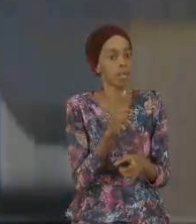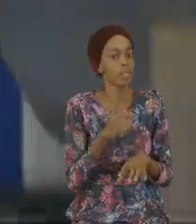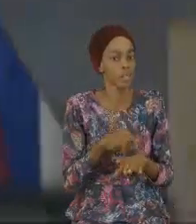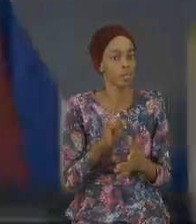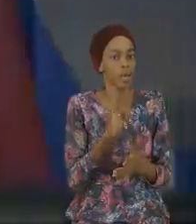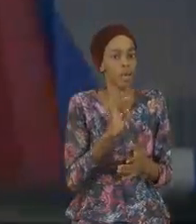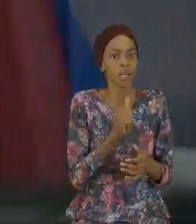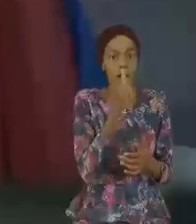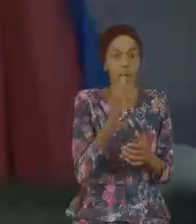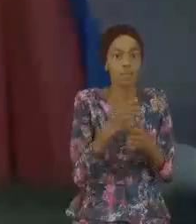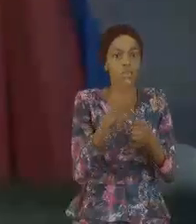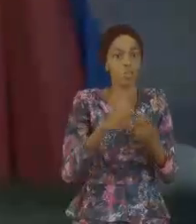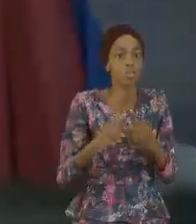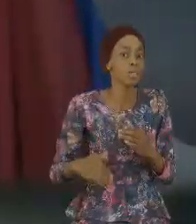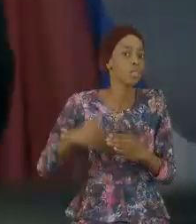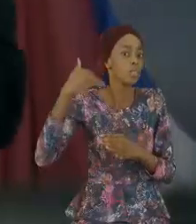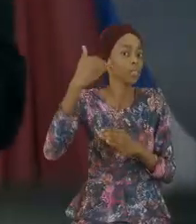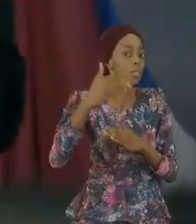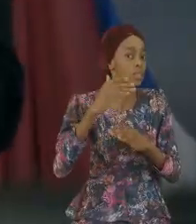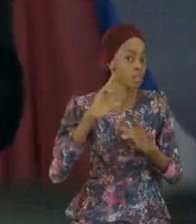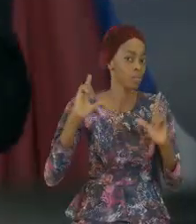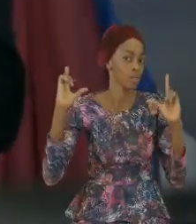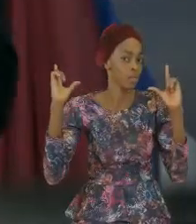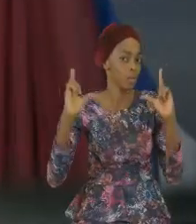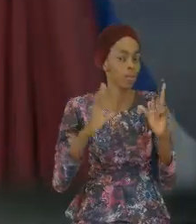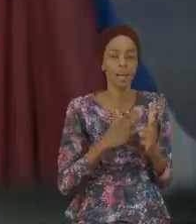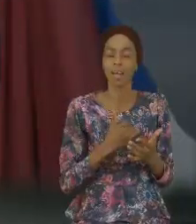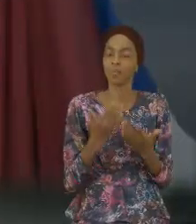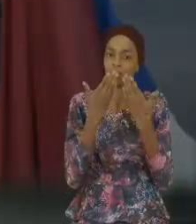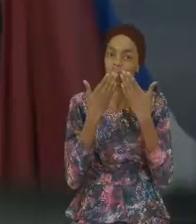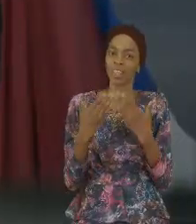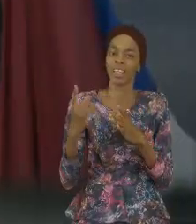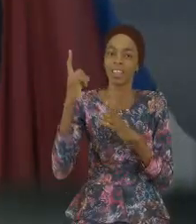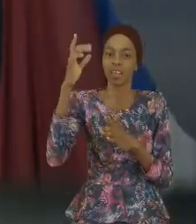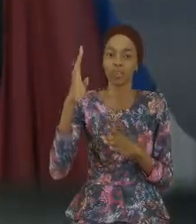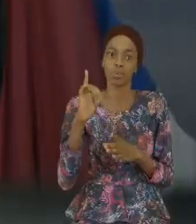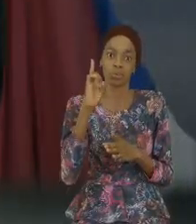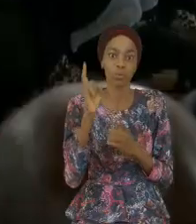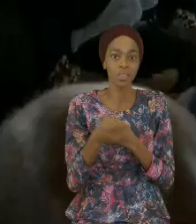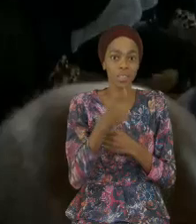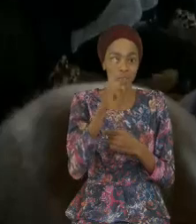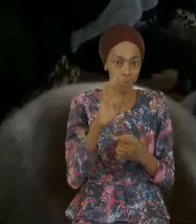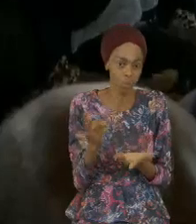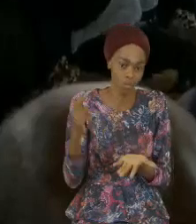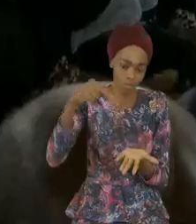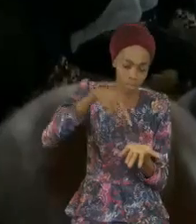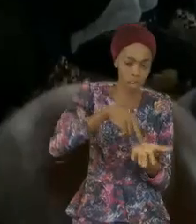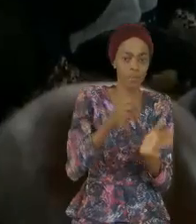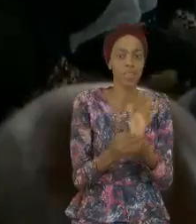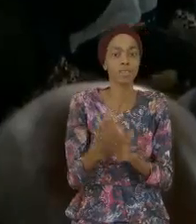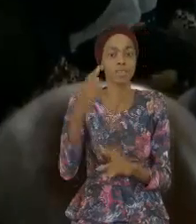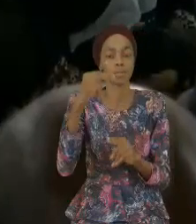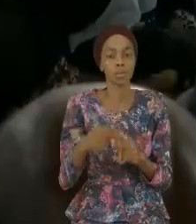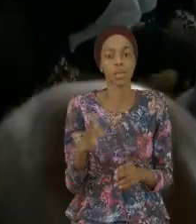now to the next step and the next step, and thank God, one day you will arrive. So by